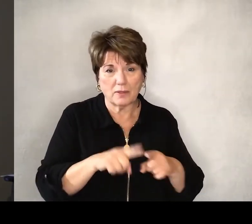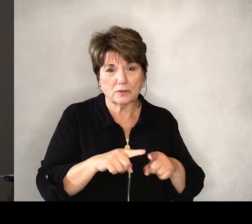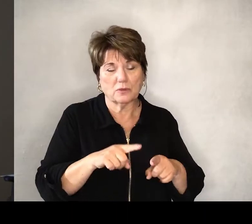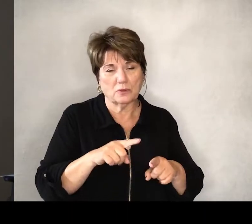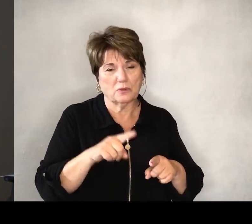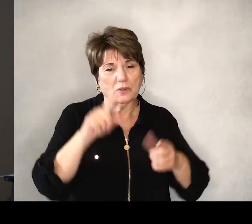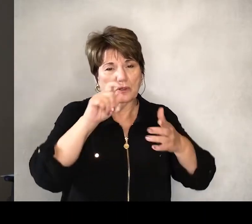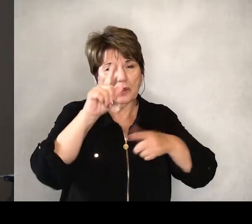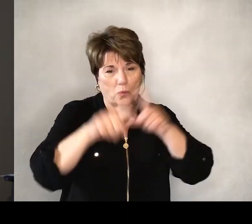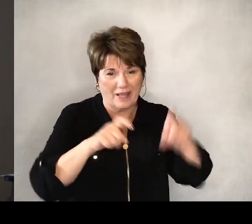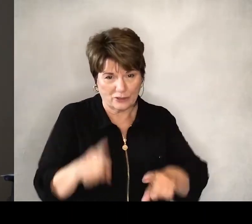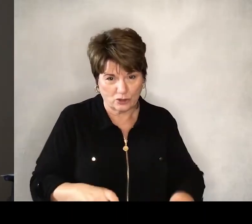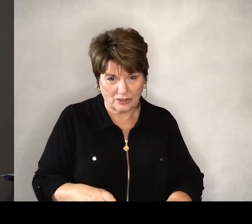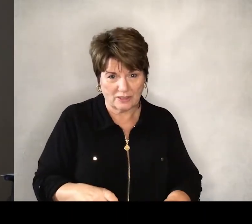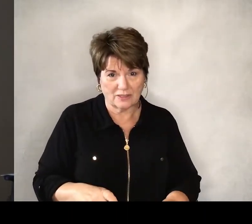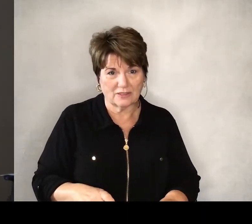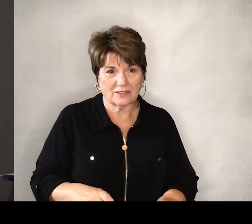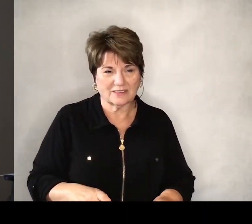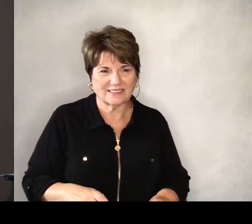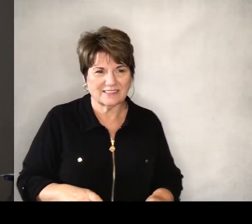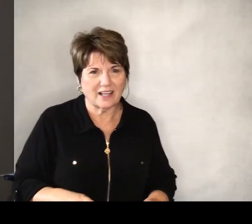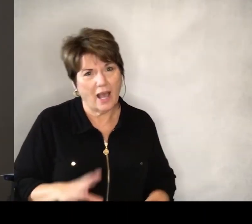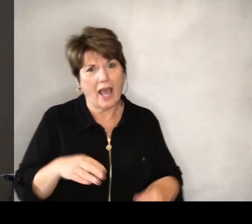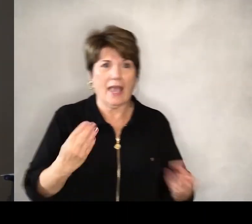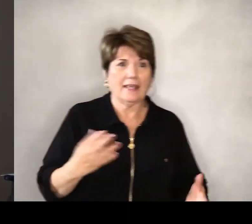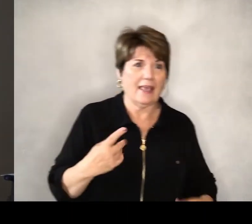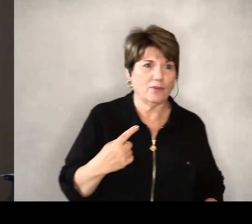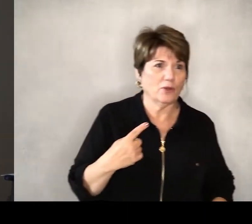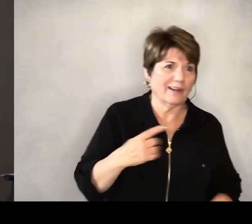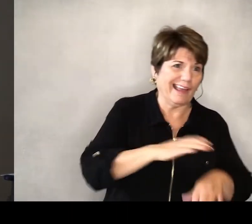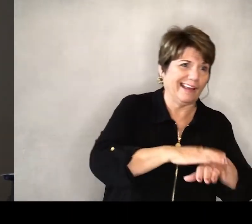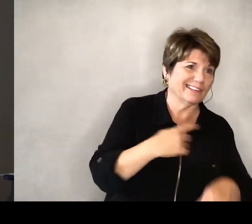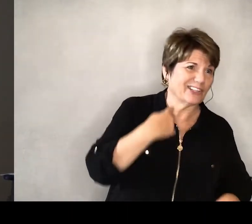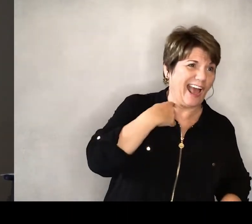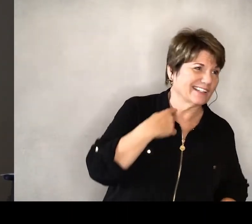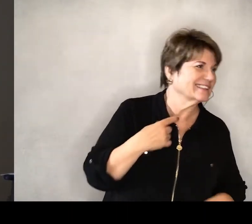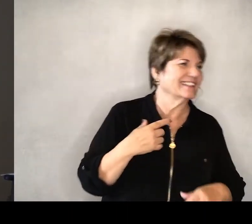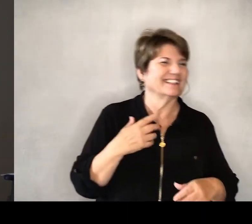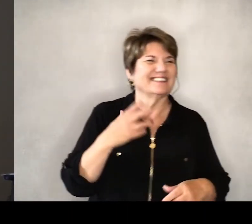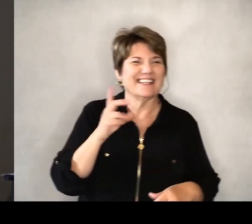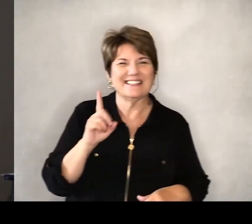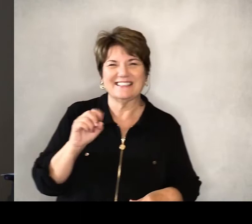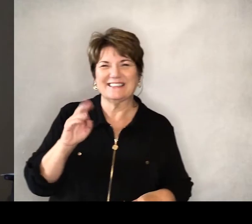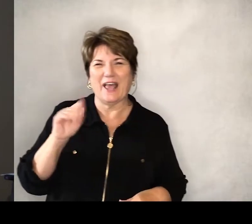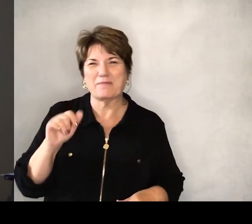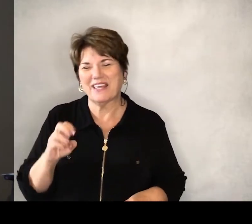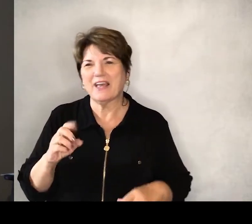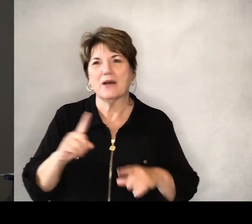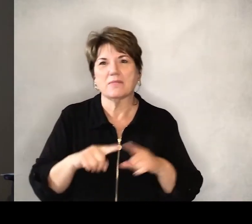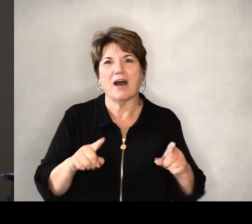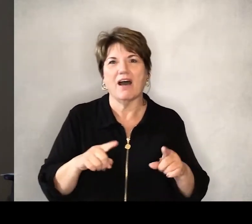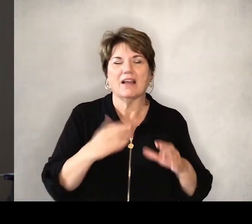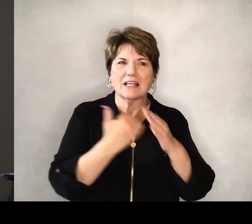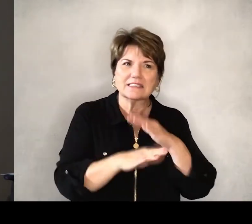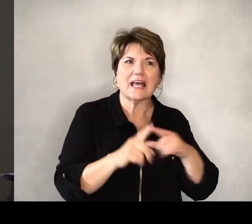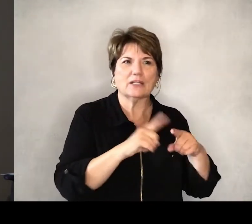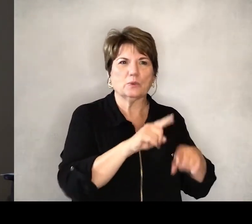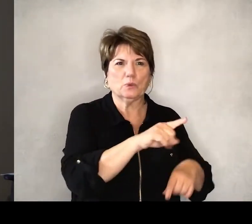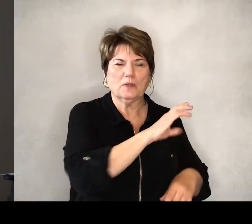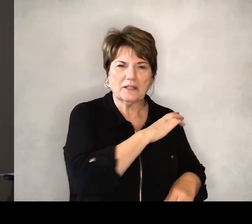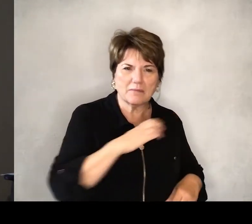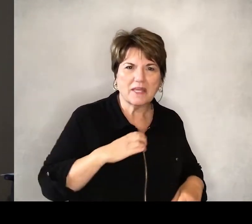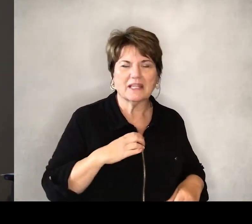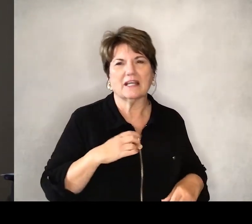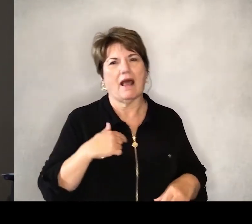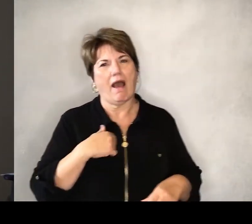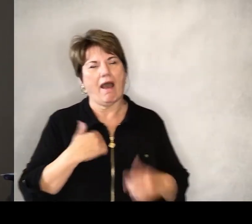questions? I don't know why I gave you an English accent all of a sudden, but it was quite nice. And I sent those off to the committee, and I waited to